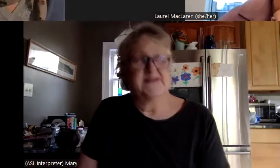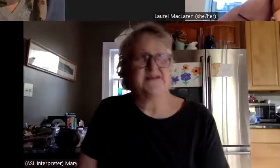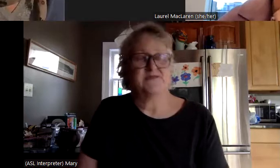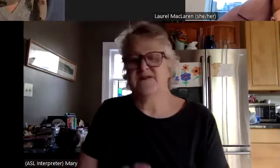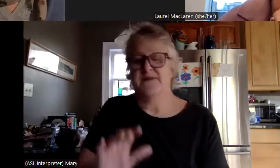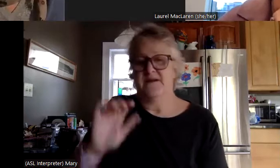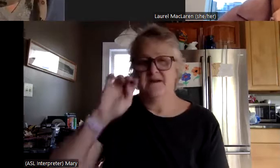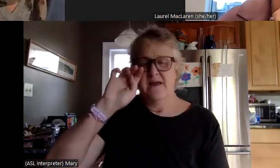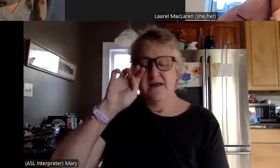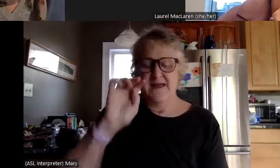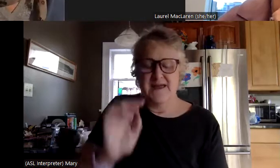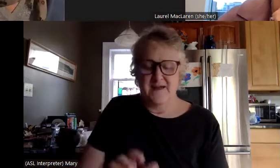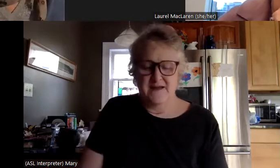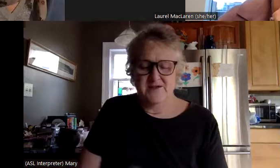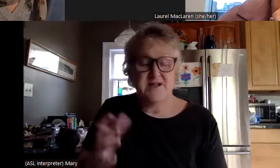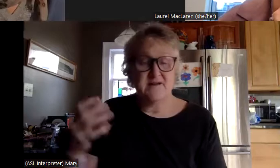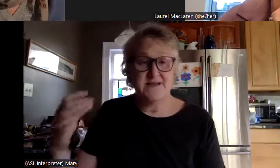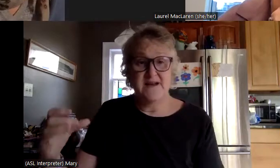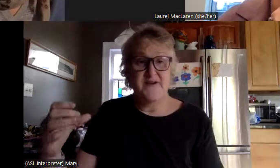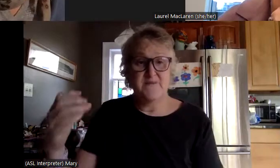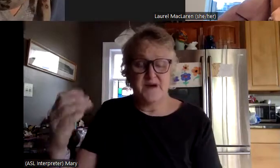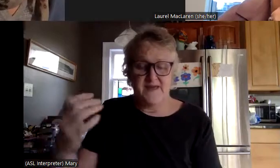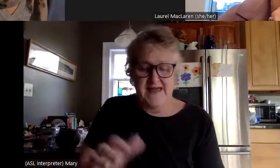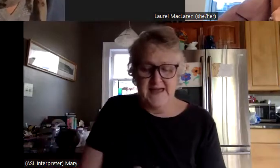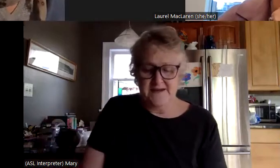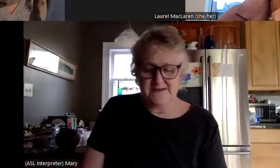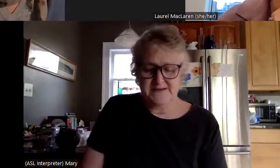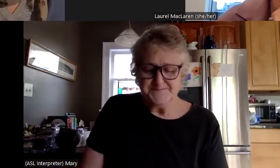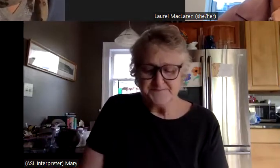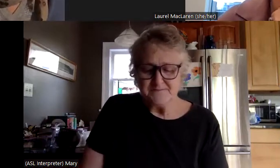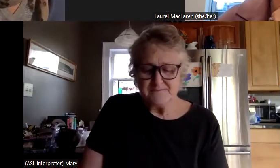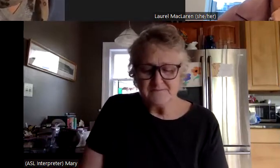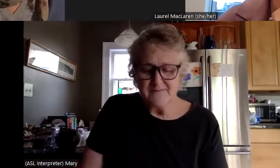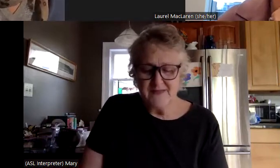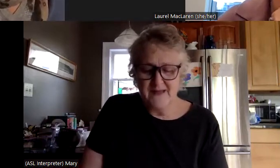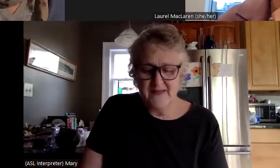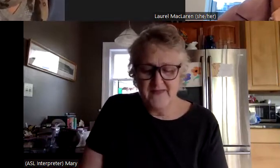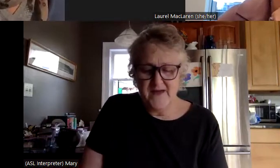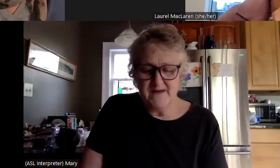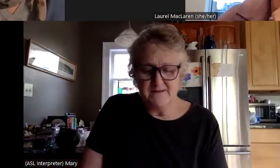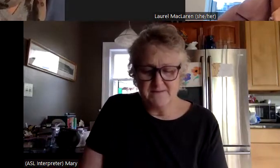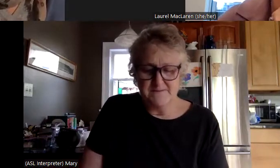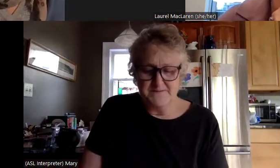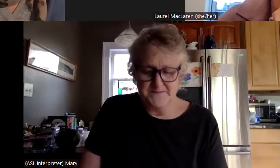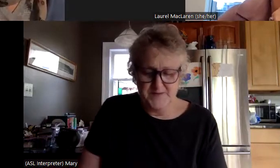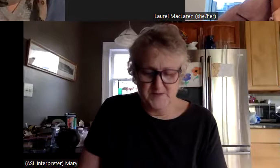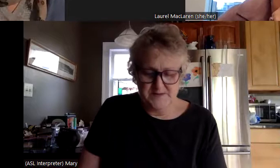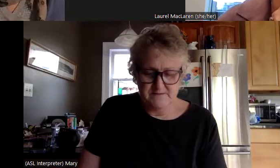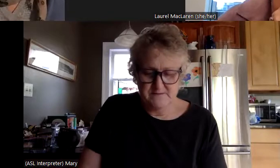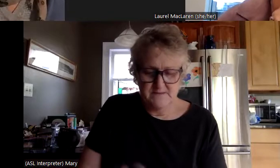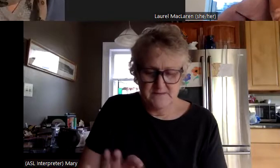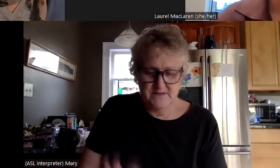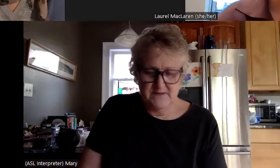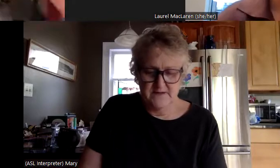ring snakes or something, and they she garter identified them by the snakes? eggs. Mhm. And then,